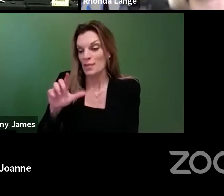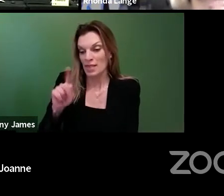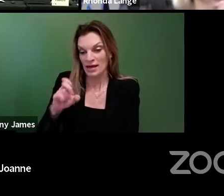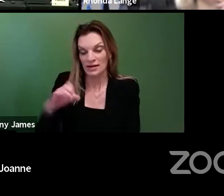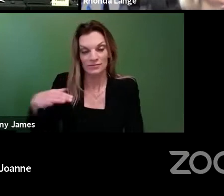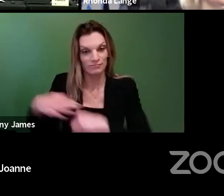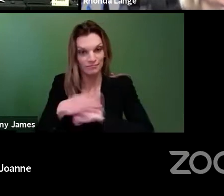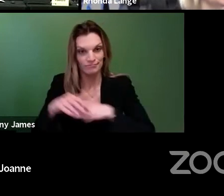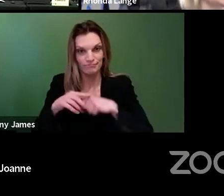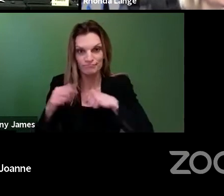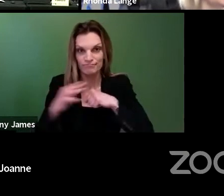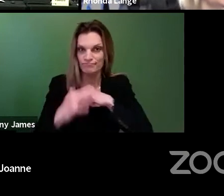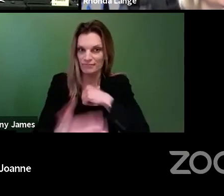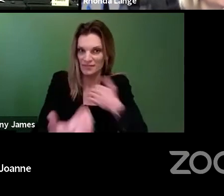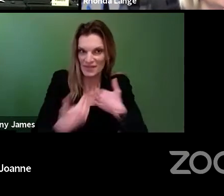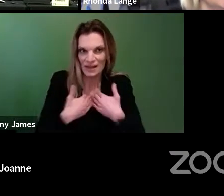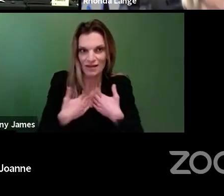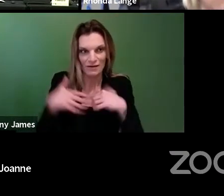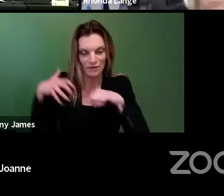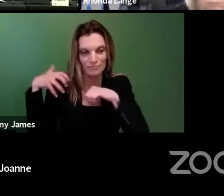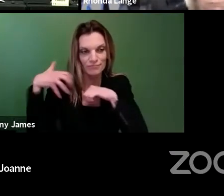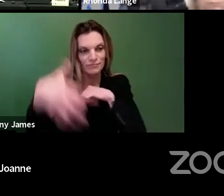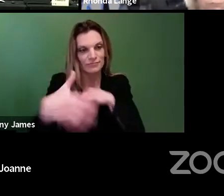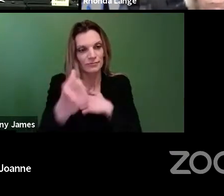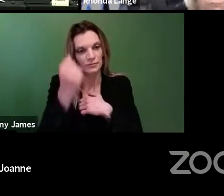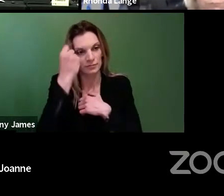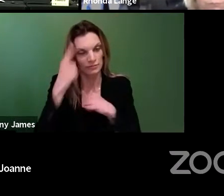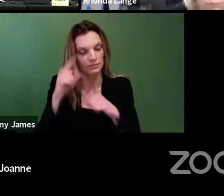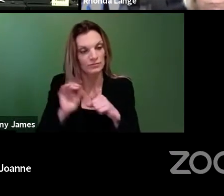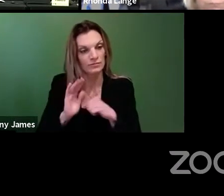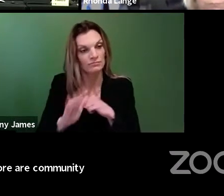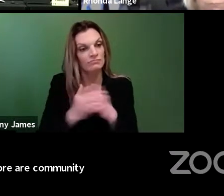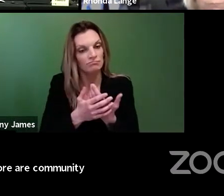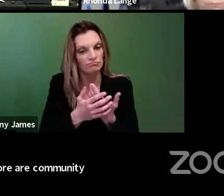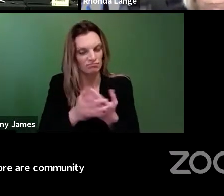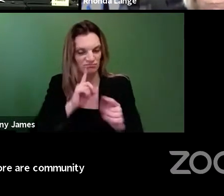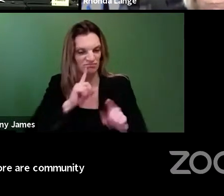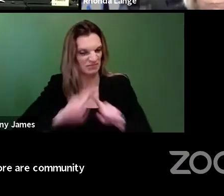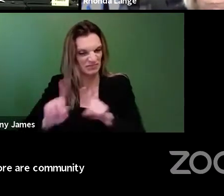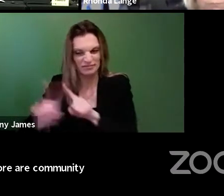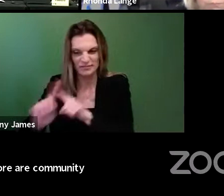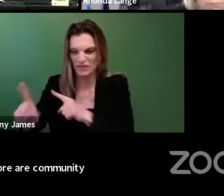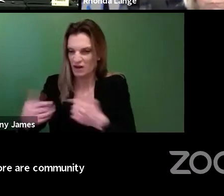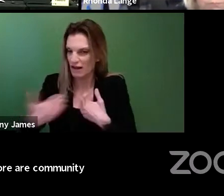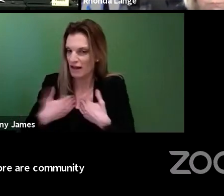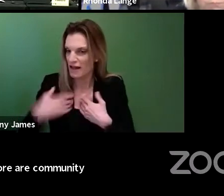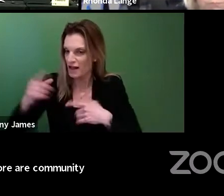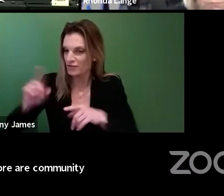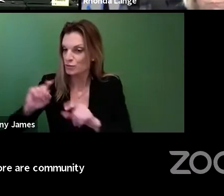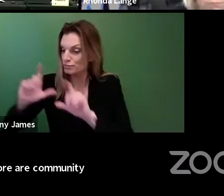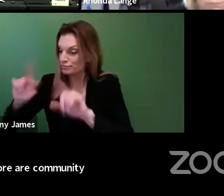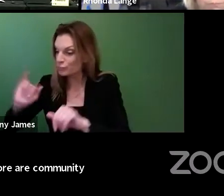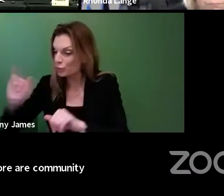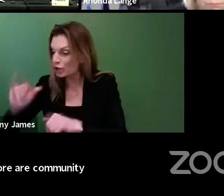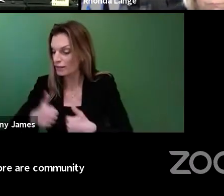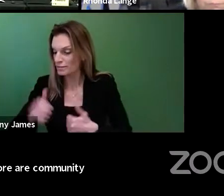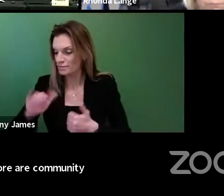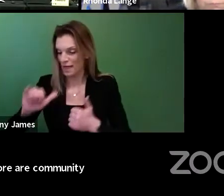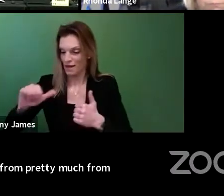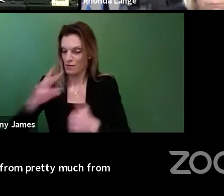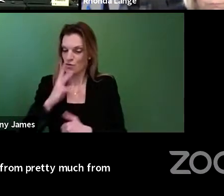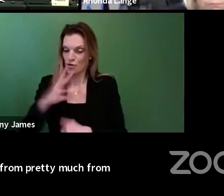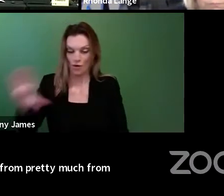are communities of interest. They differ dramatically from pretty much everything inland from them, even by as much as 15 or 20